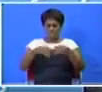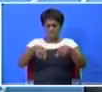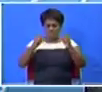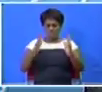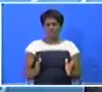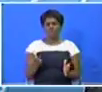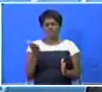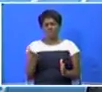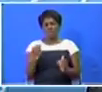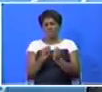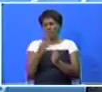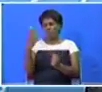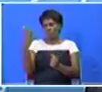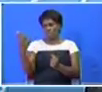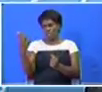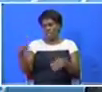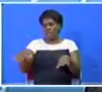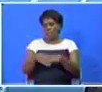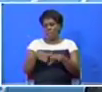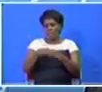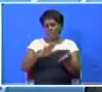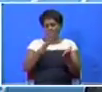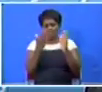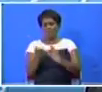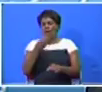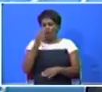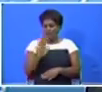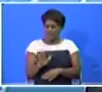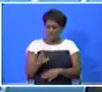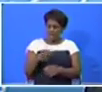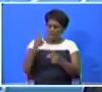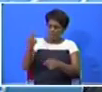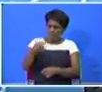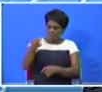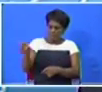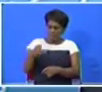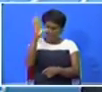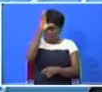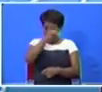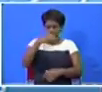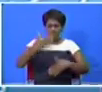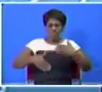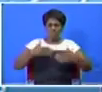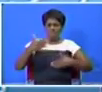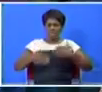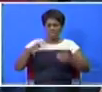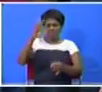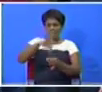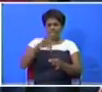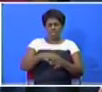Chebukati when 14 candidates appeared before it to answer to charges of electoral misconduct.